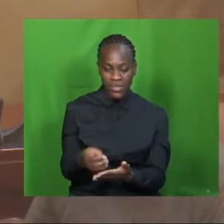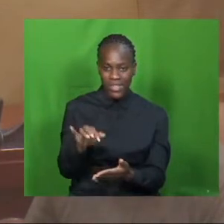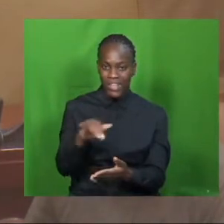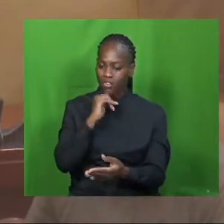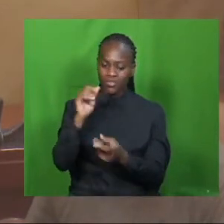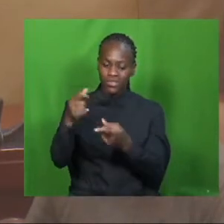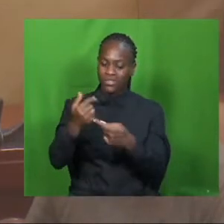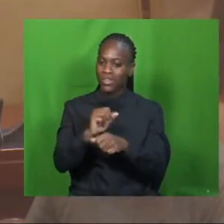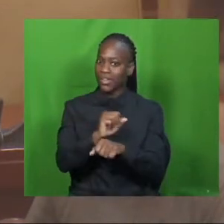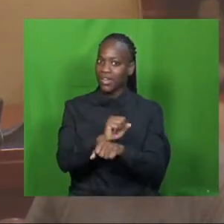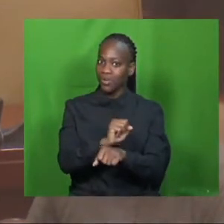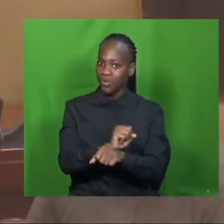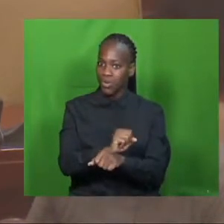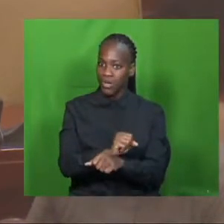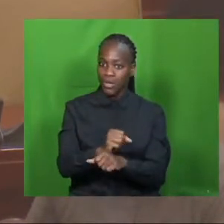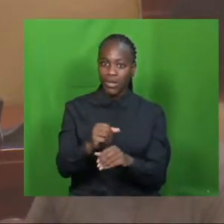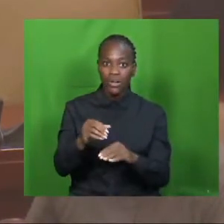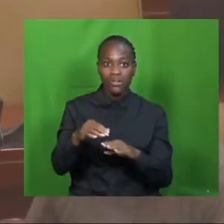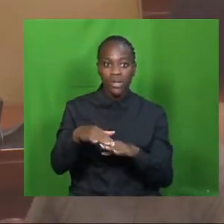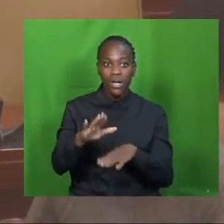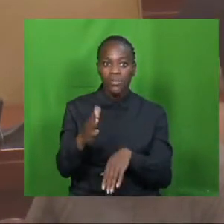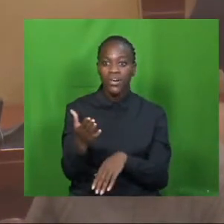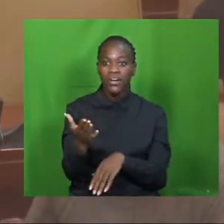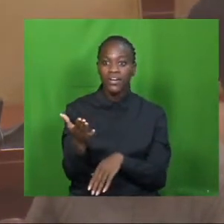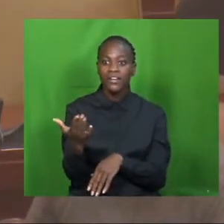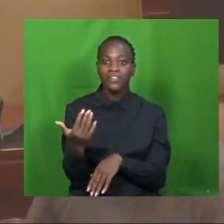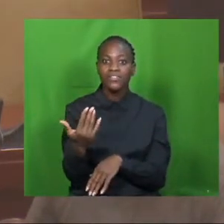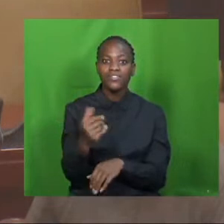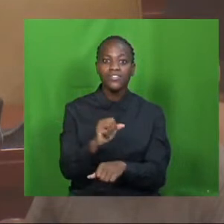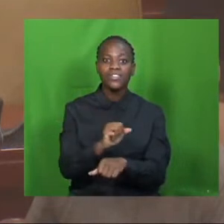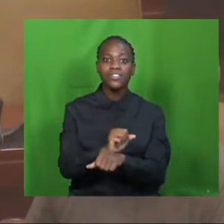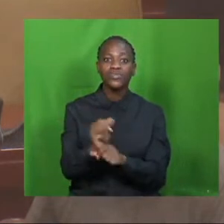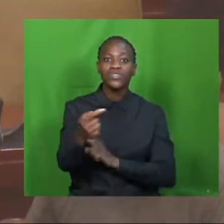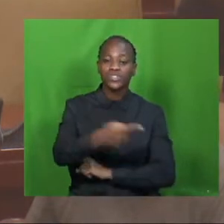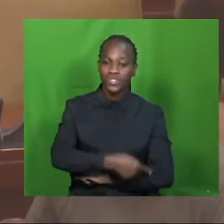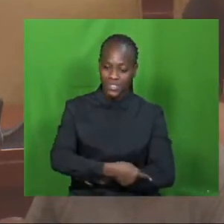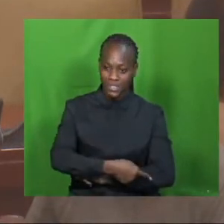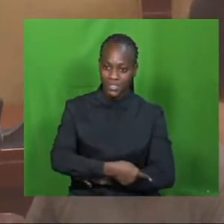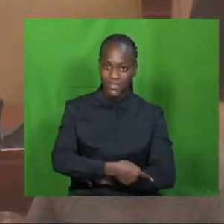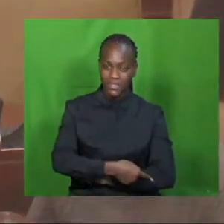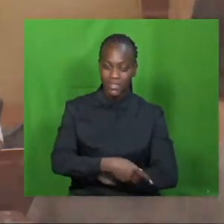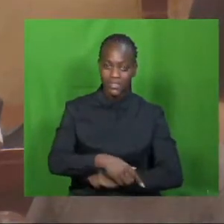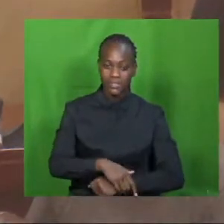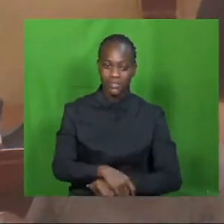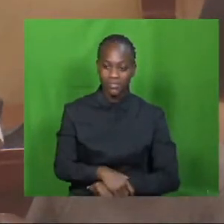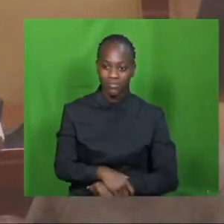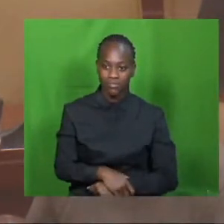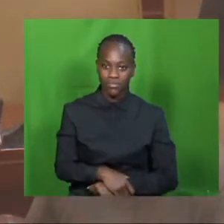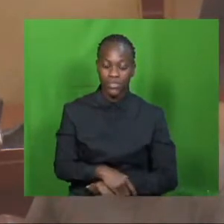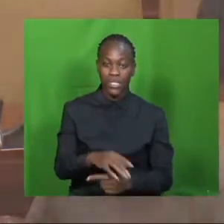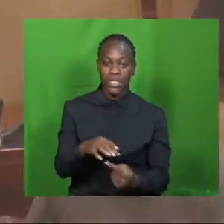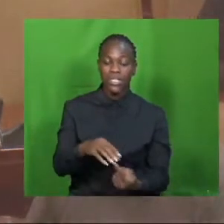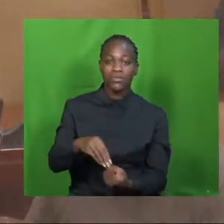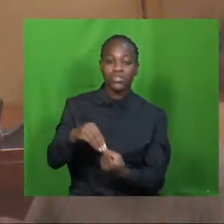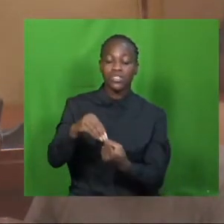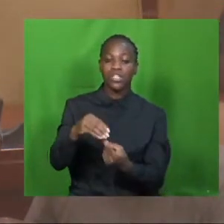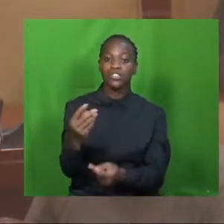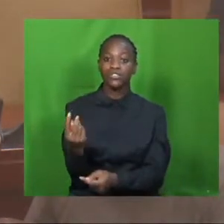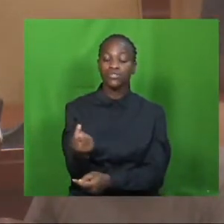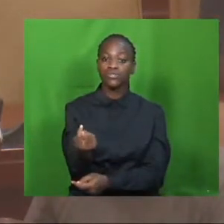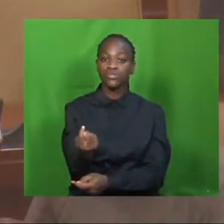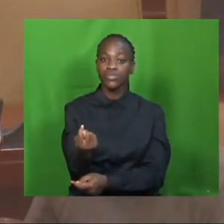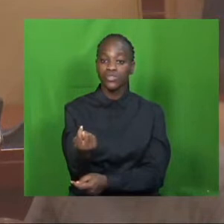that he continues to be marked as absent without permission. However, Mr. Speaker, we are aware that his situation